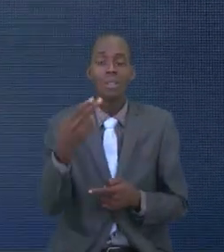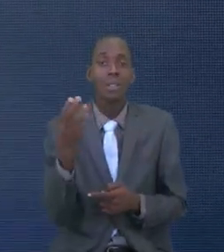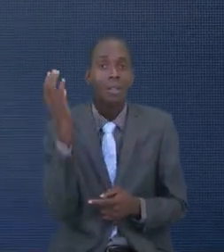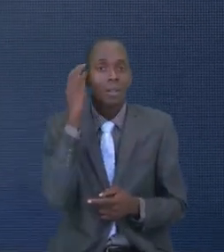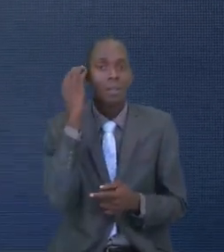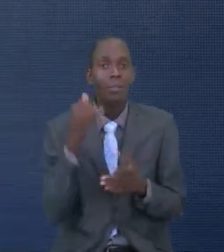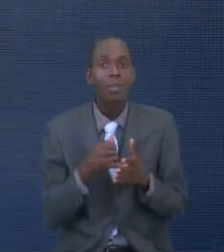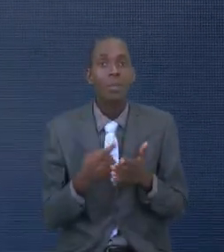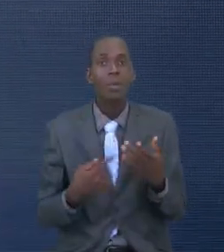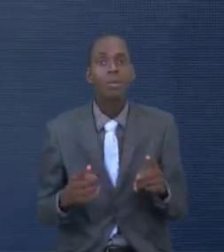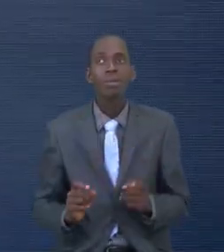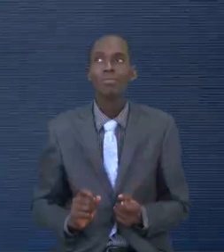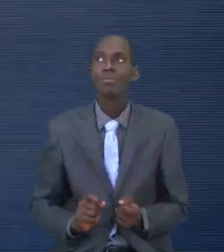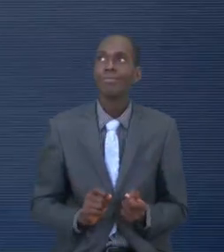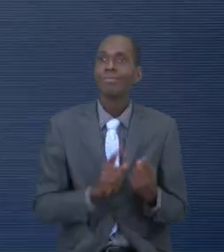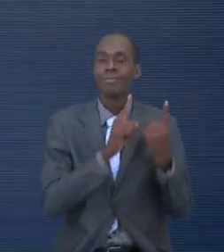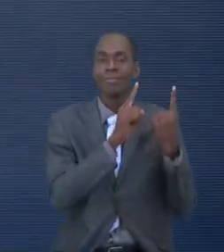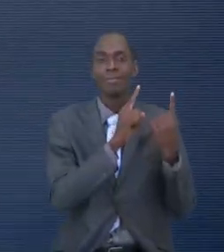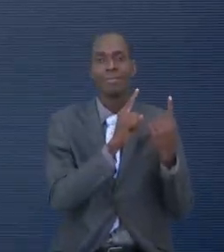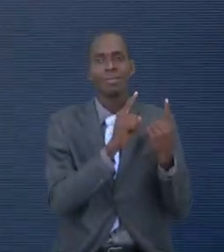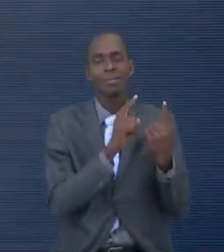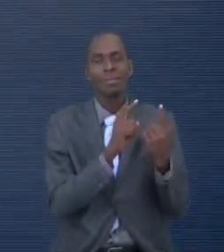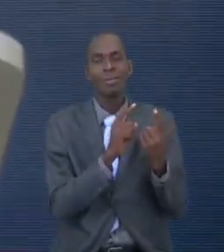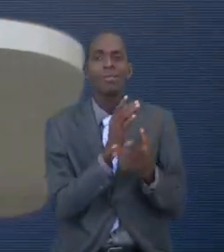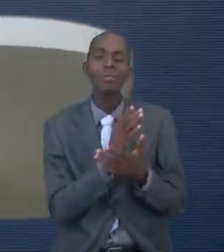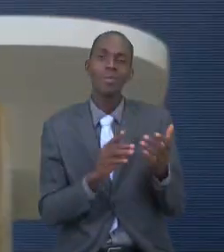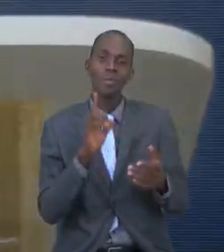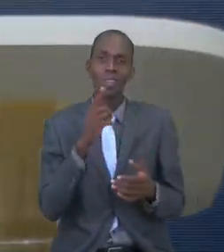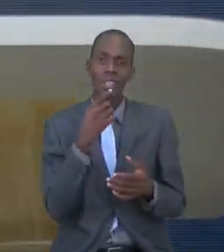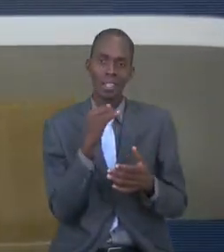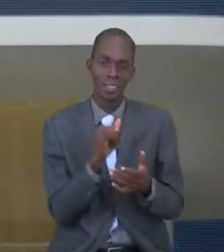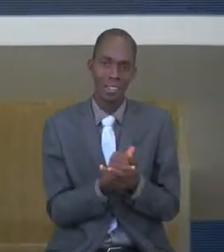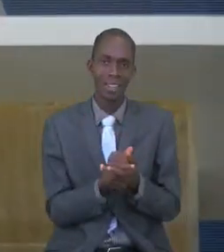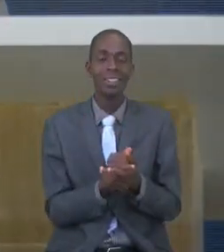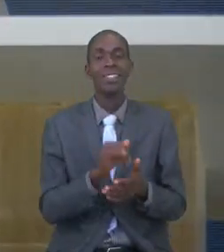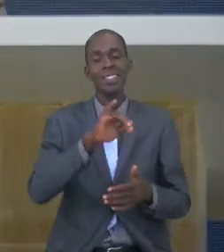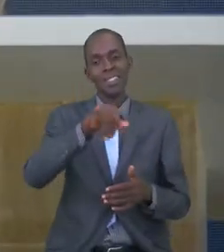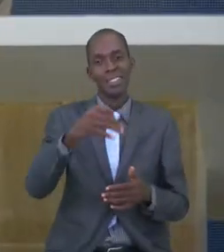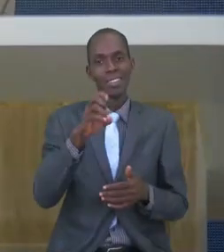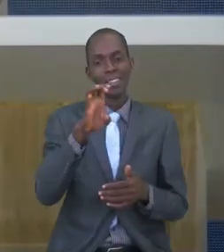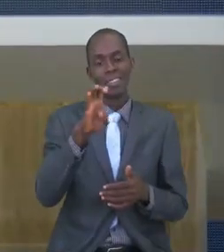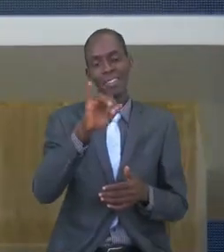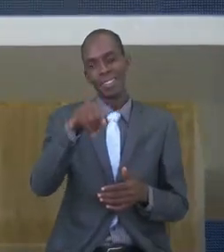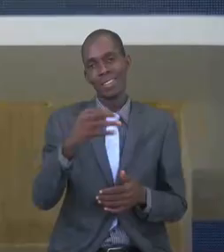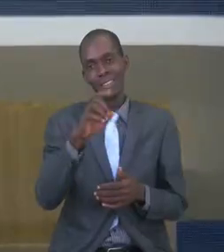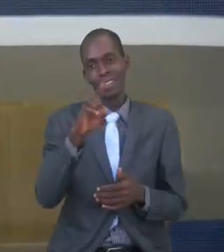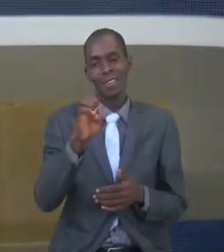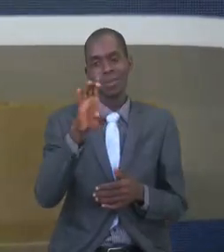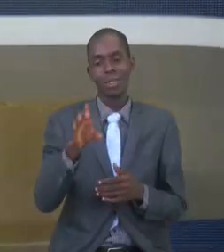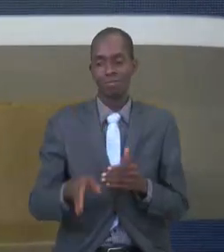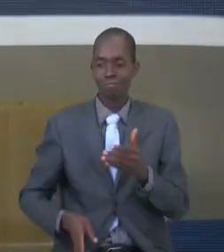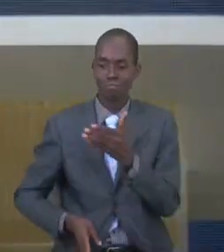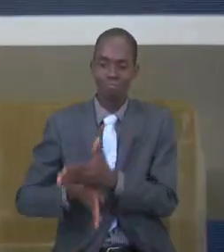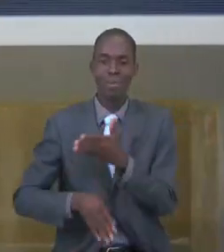his heel. Somebody said, Jezebel ran him out of town. No, not Jezebel.